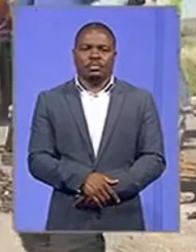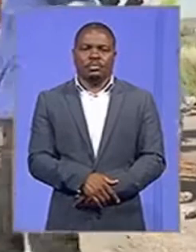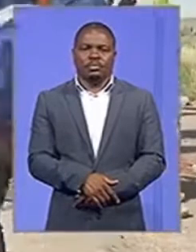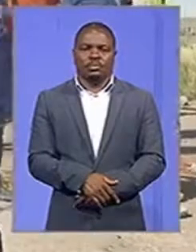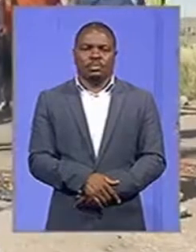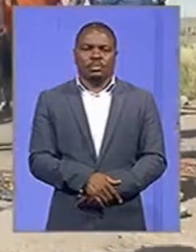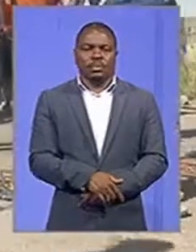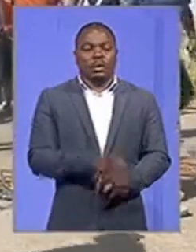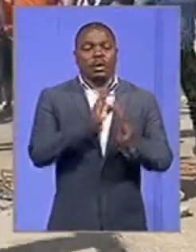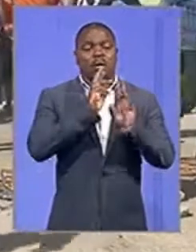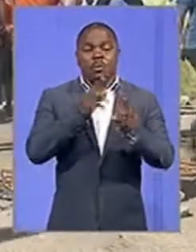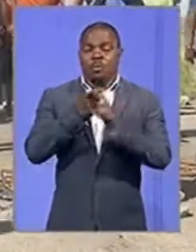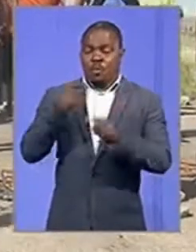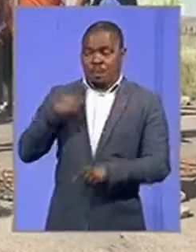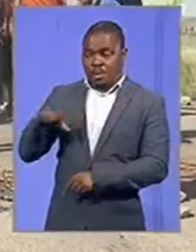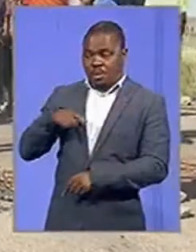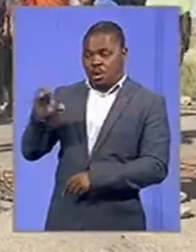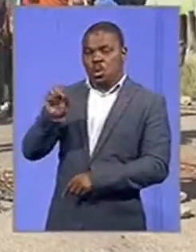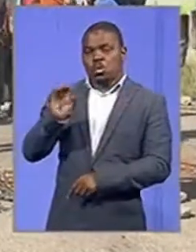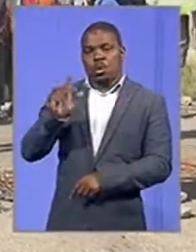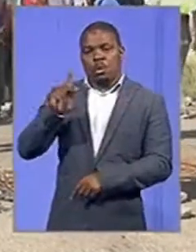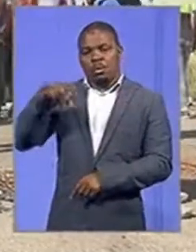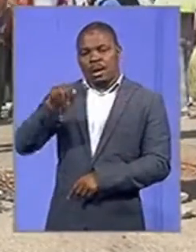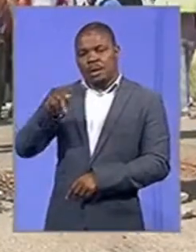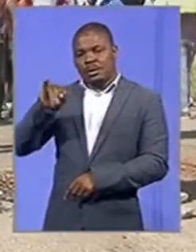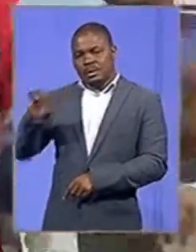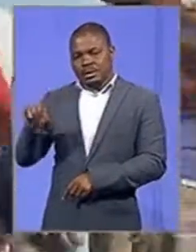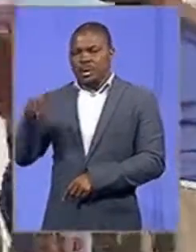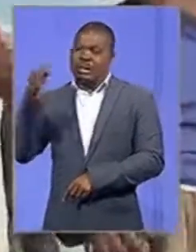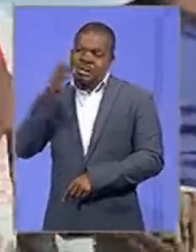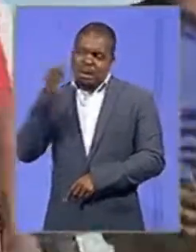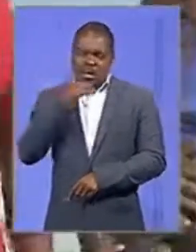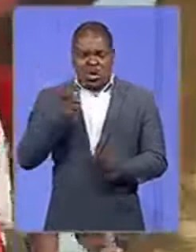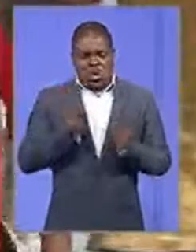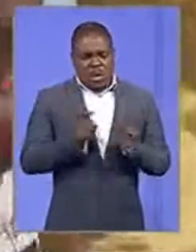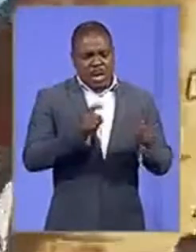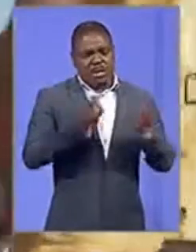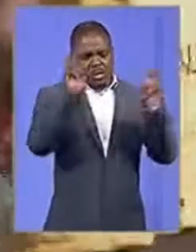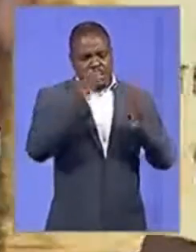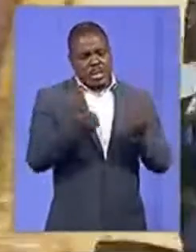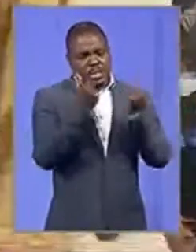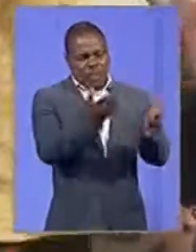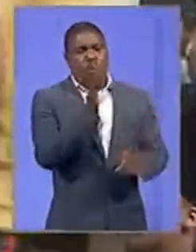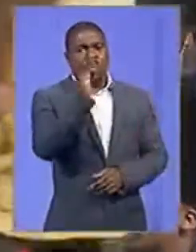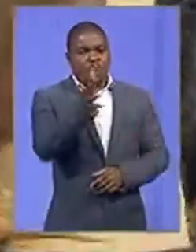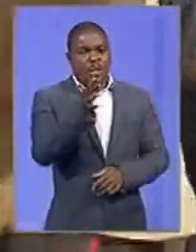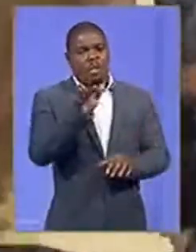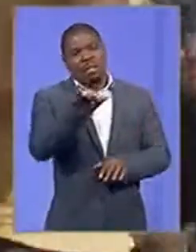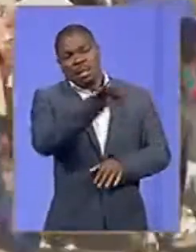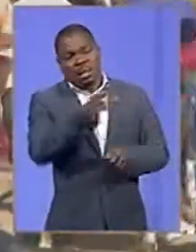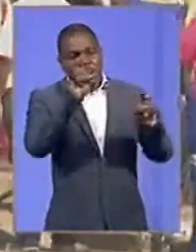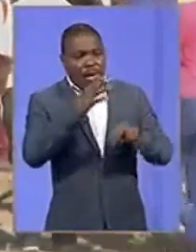Mo pegelong masepala wa Solplaatje wa re o tla itlhaganedisa thebolelo ya motlakase go mafelo otlhe a senang